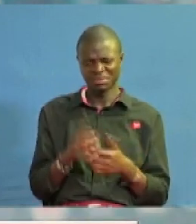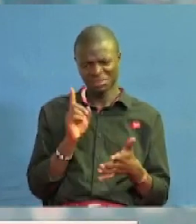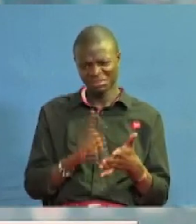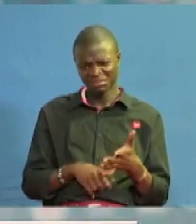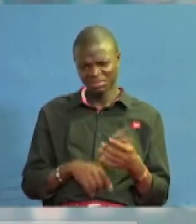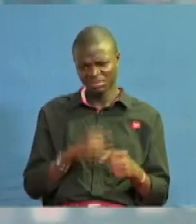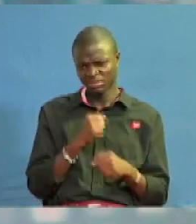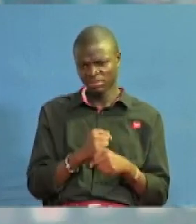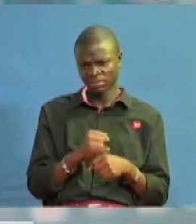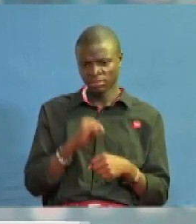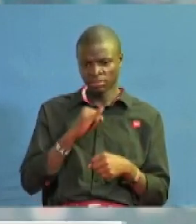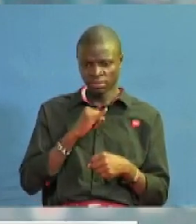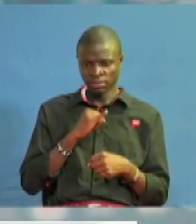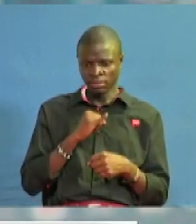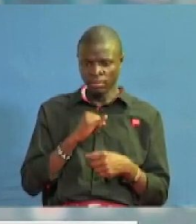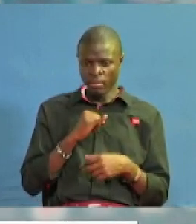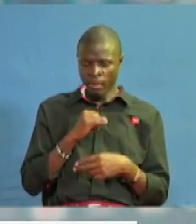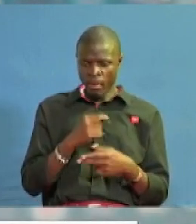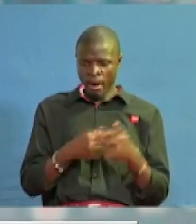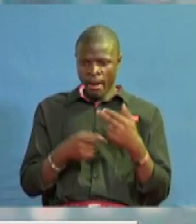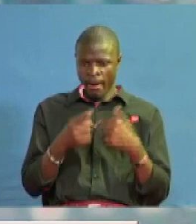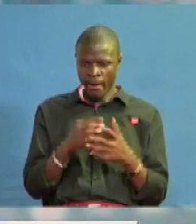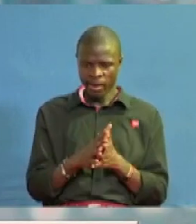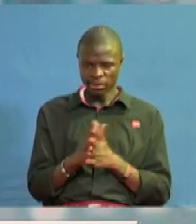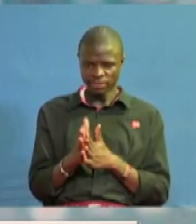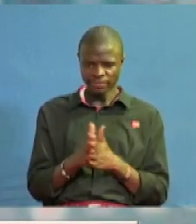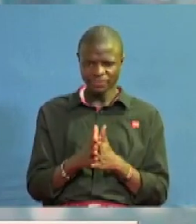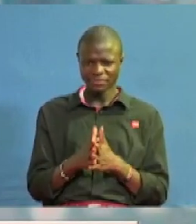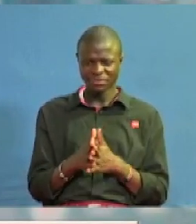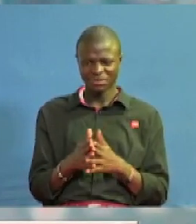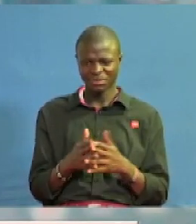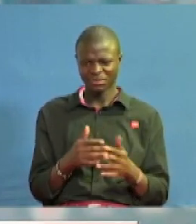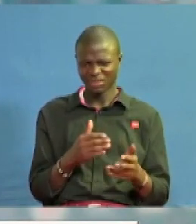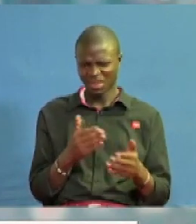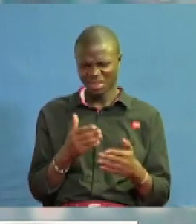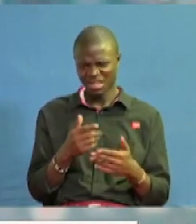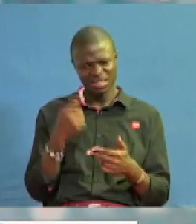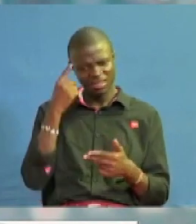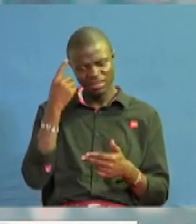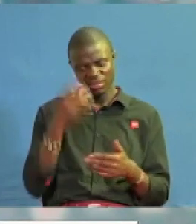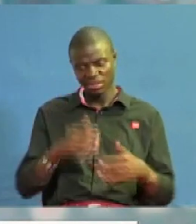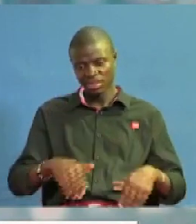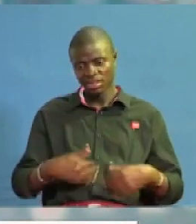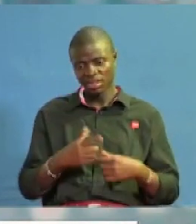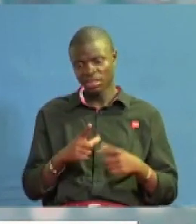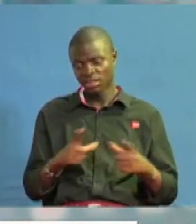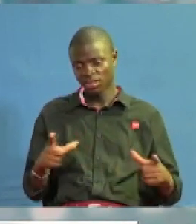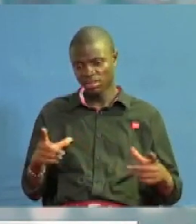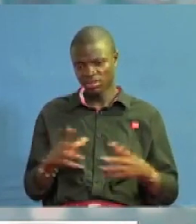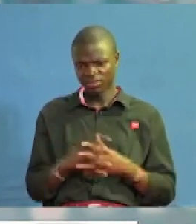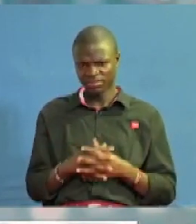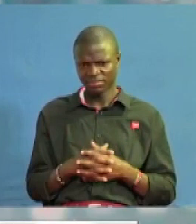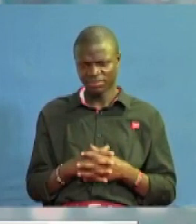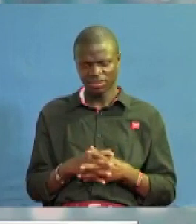What do I, first of all, you learned about savings last week. So what am I saving for, and for how long, and for how much do I need